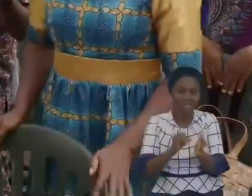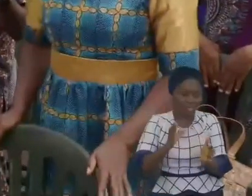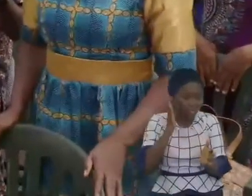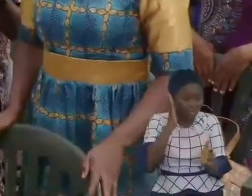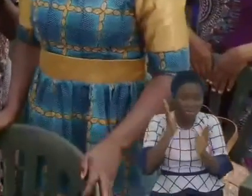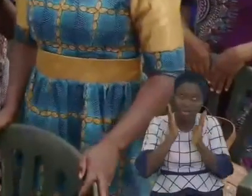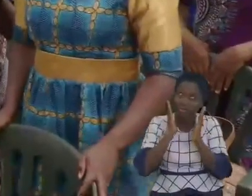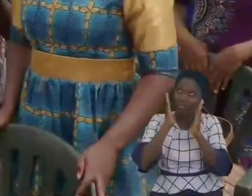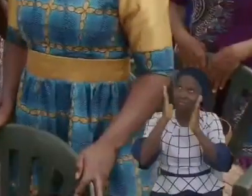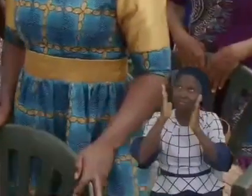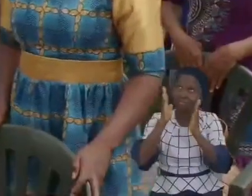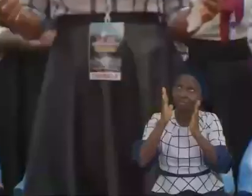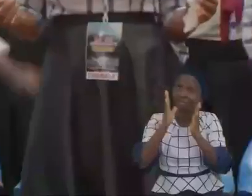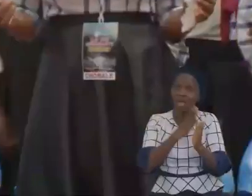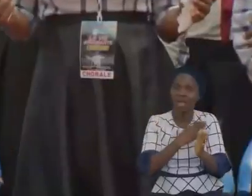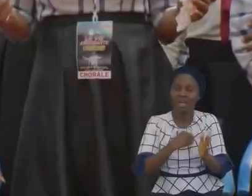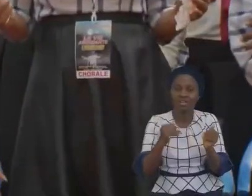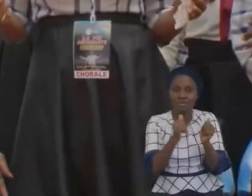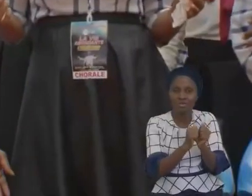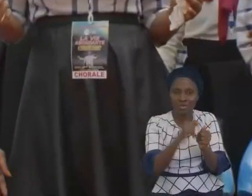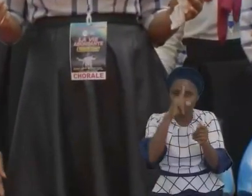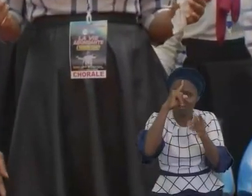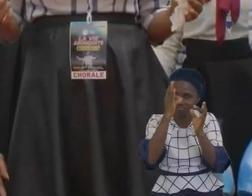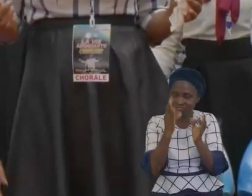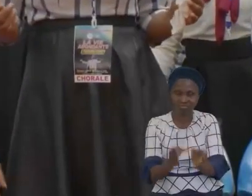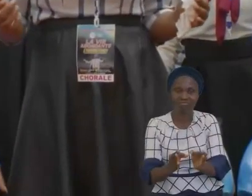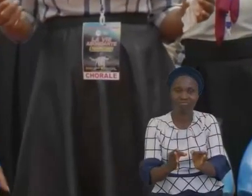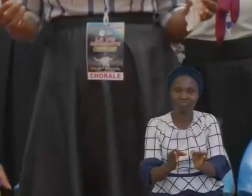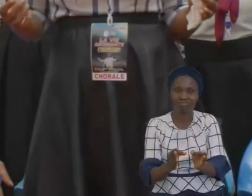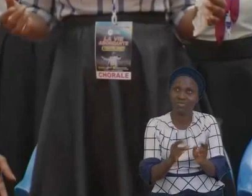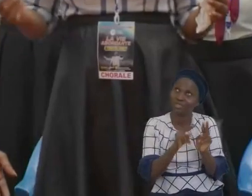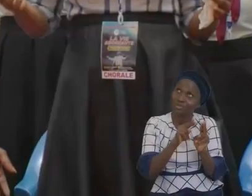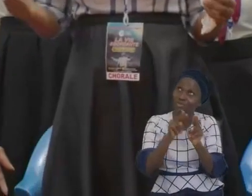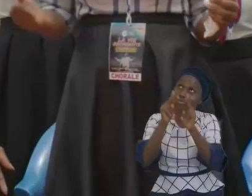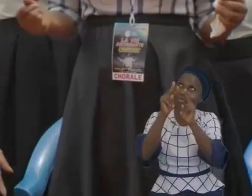looking up at the place I need to get to.